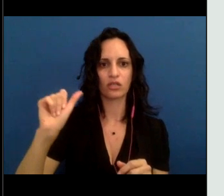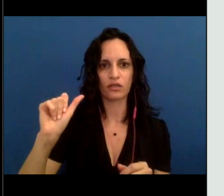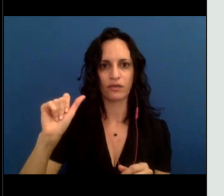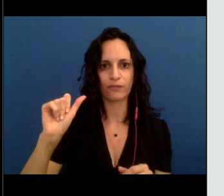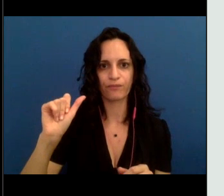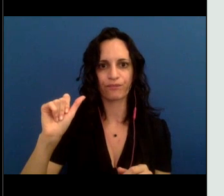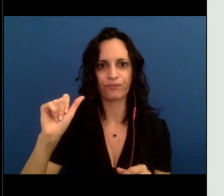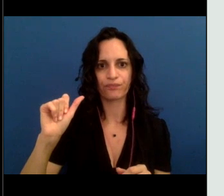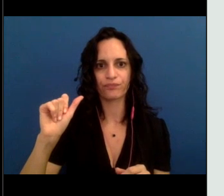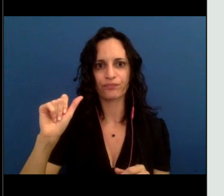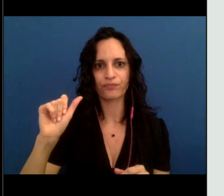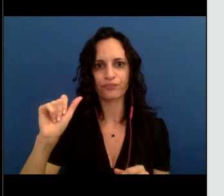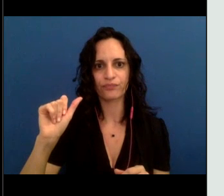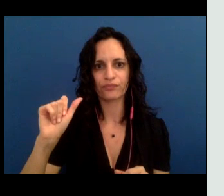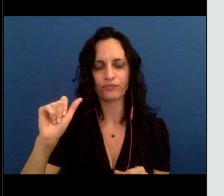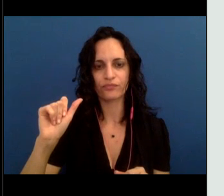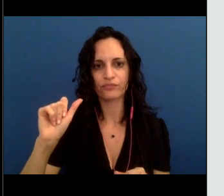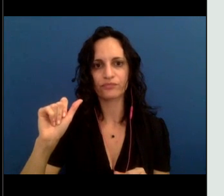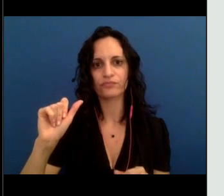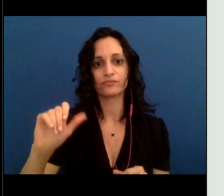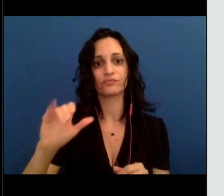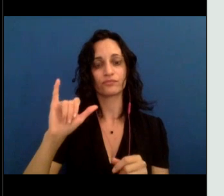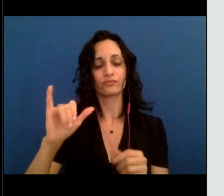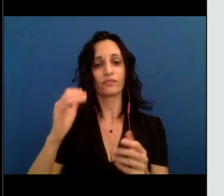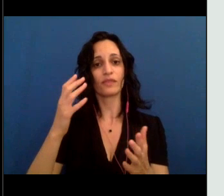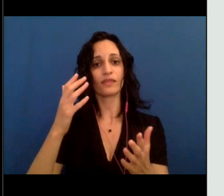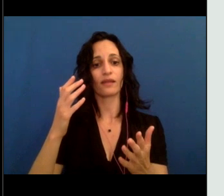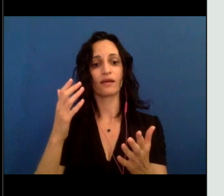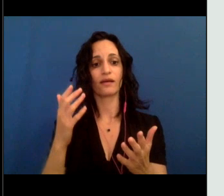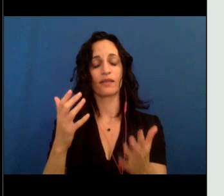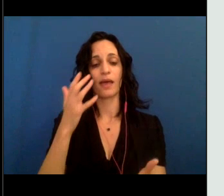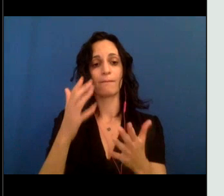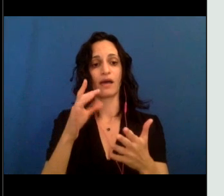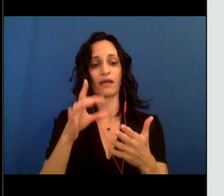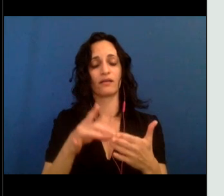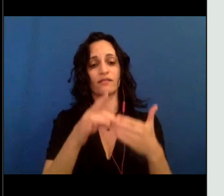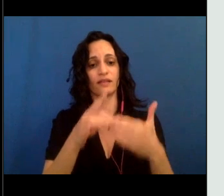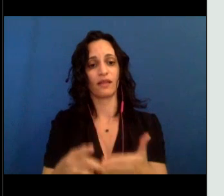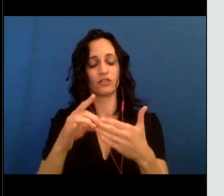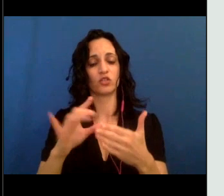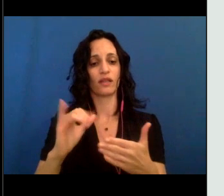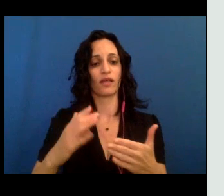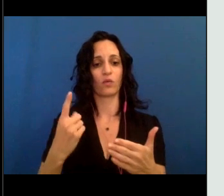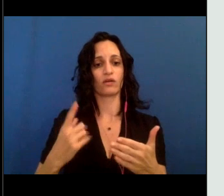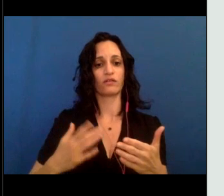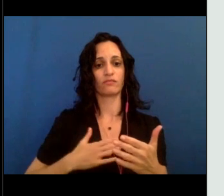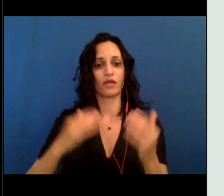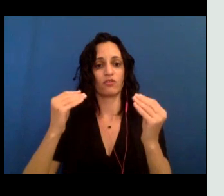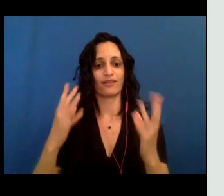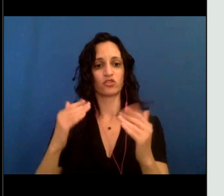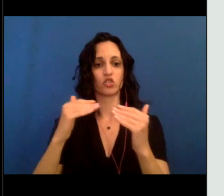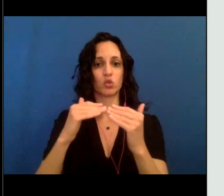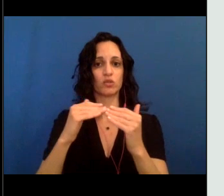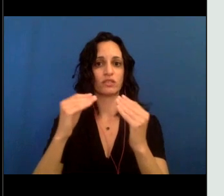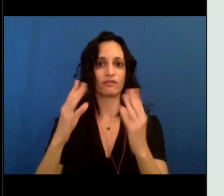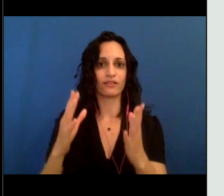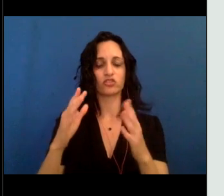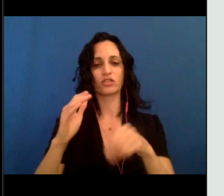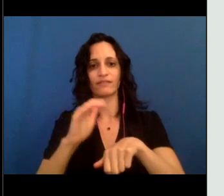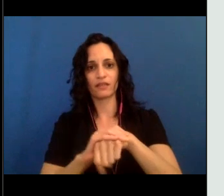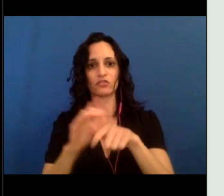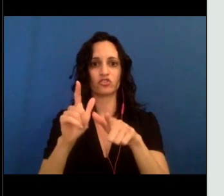is a precursor for someone like Professor Tracy Weldon, who is an associate professor of English language and literature and